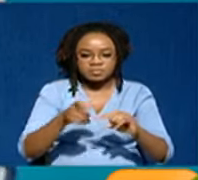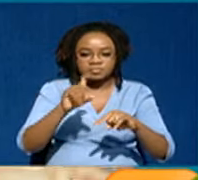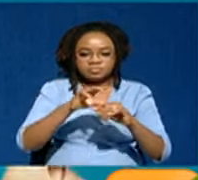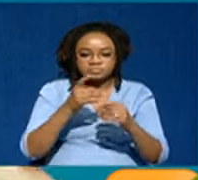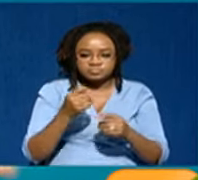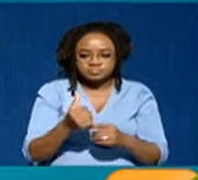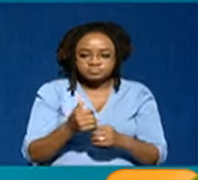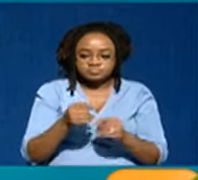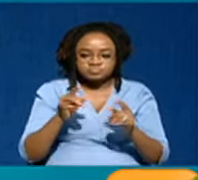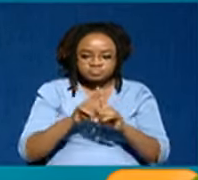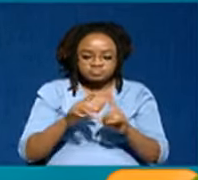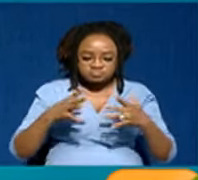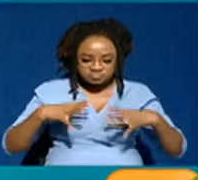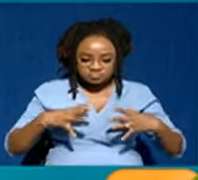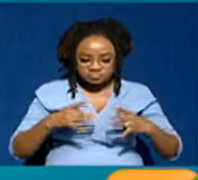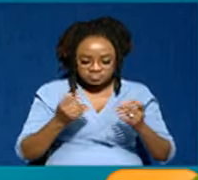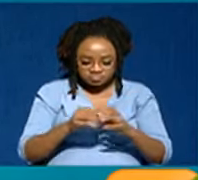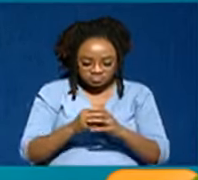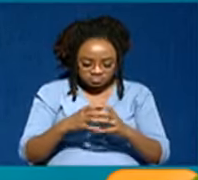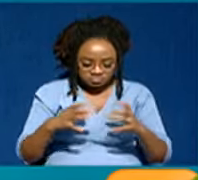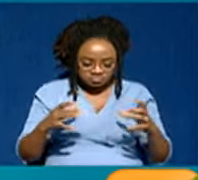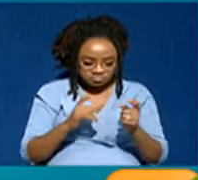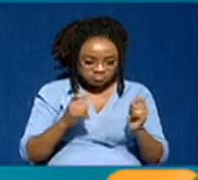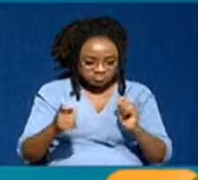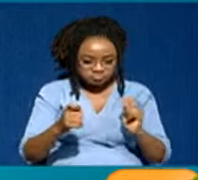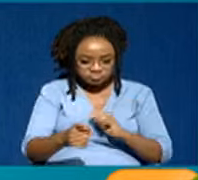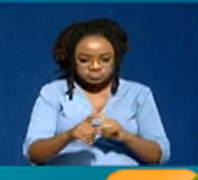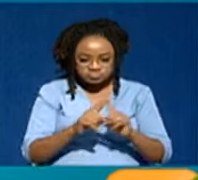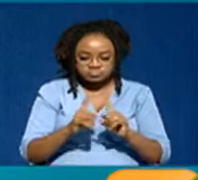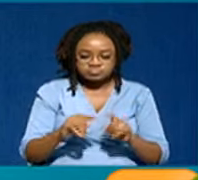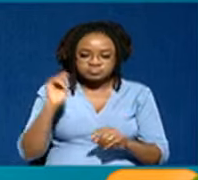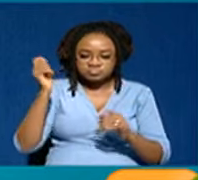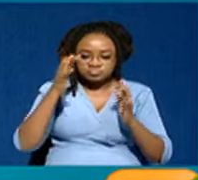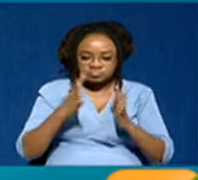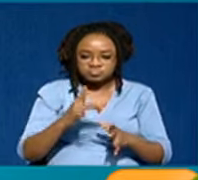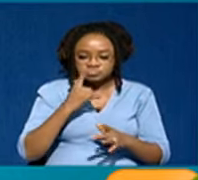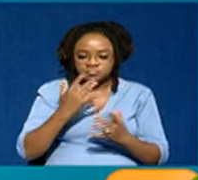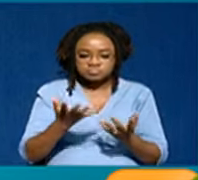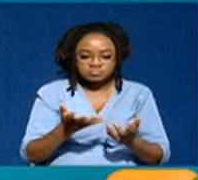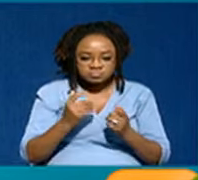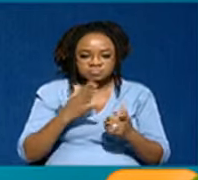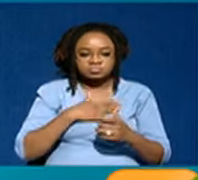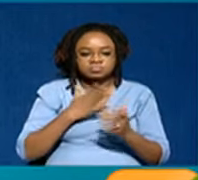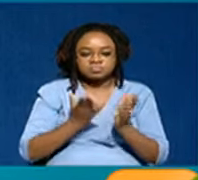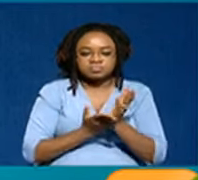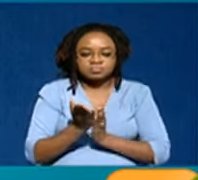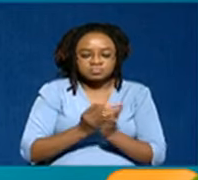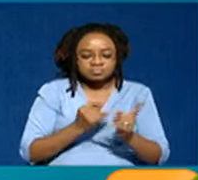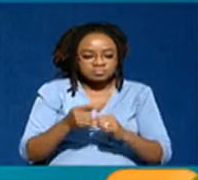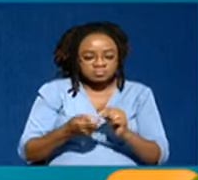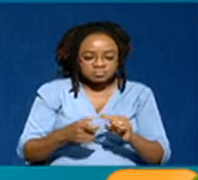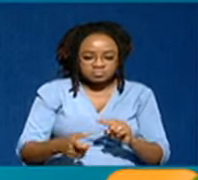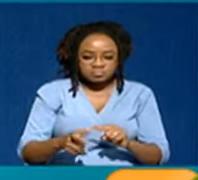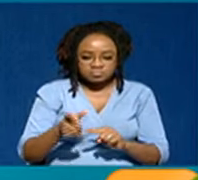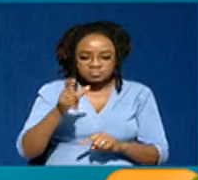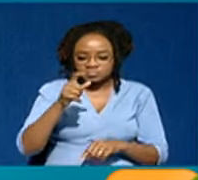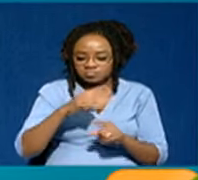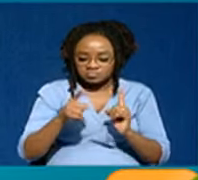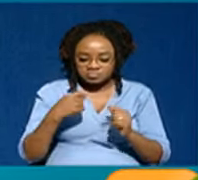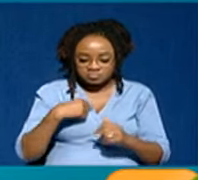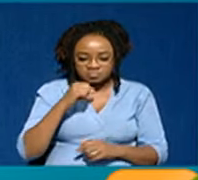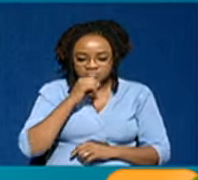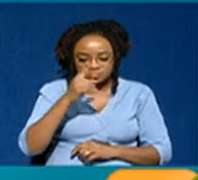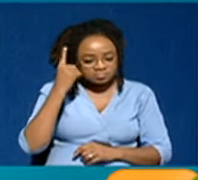The population also has changed. And the number of Kenyans who need services are also high. So I don't think that is a reason, or a